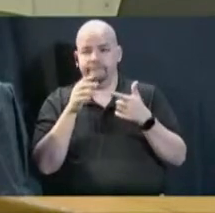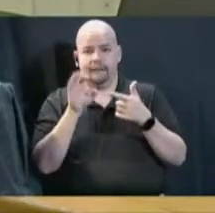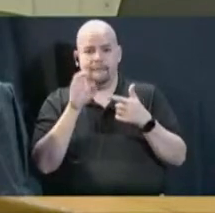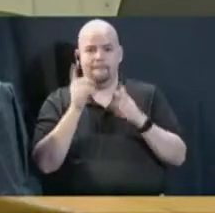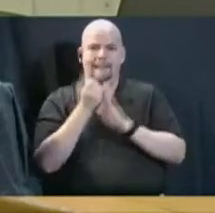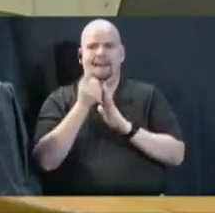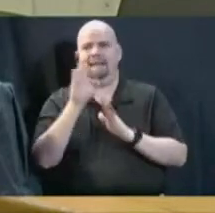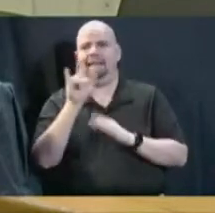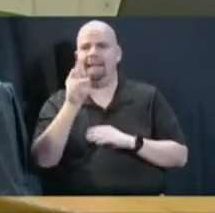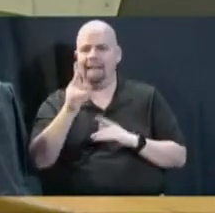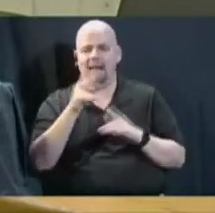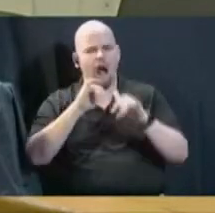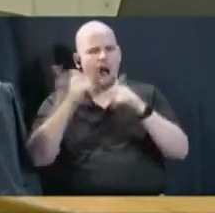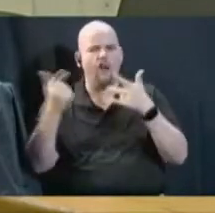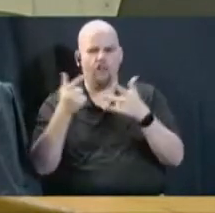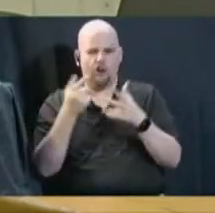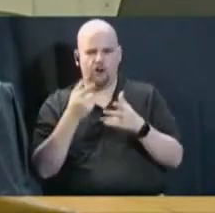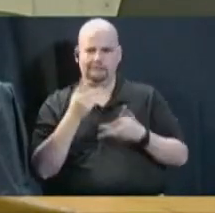other ways to seek care.